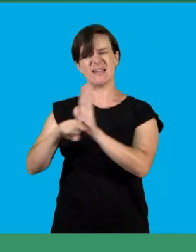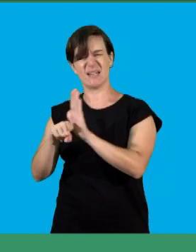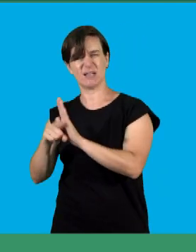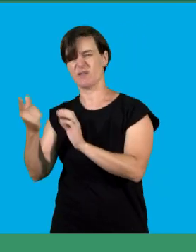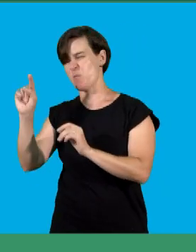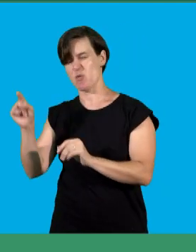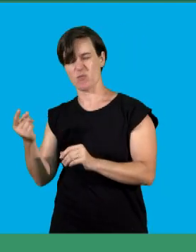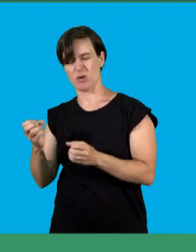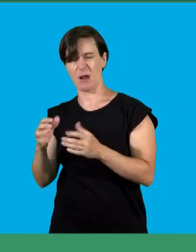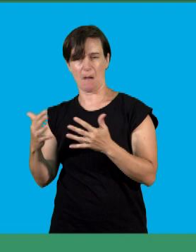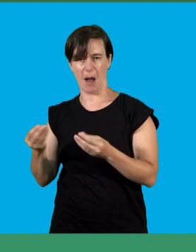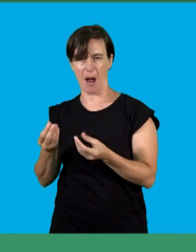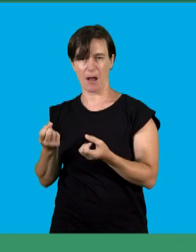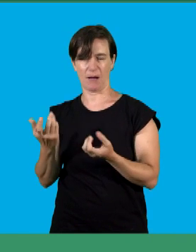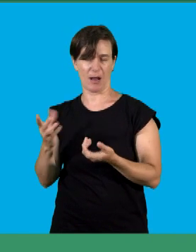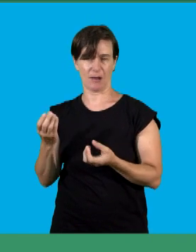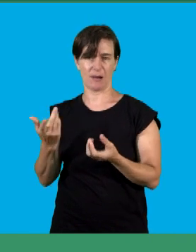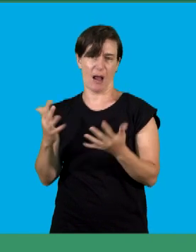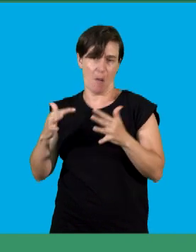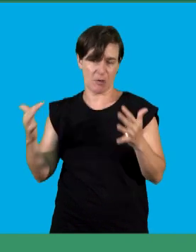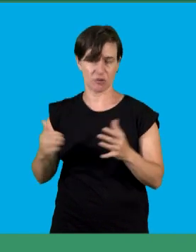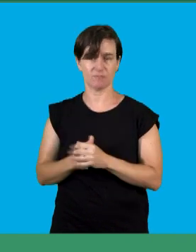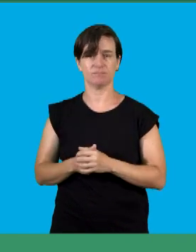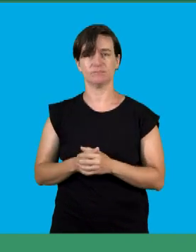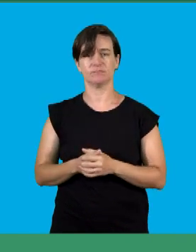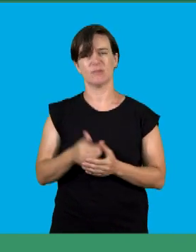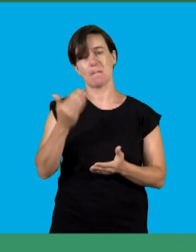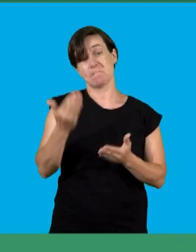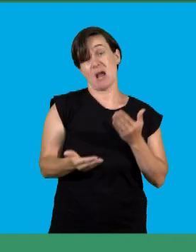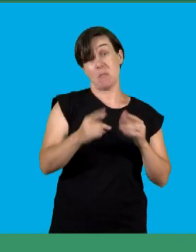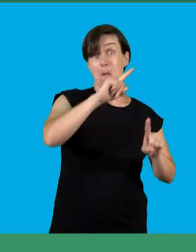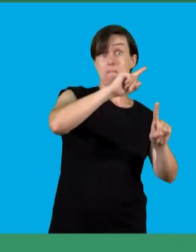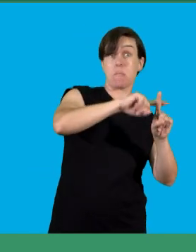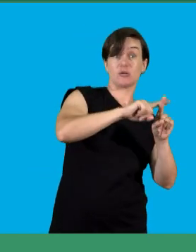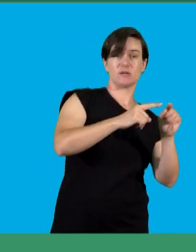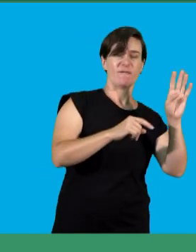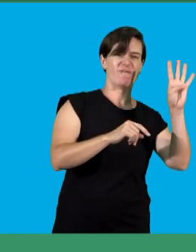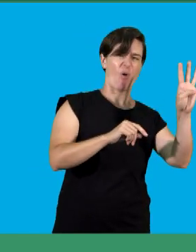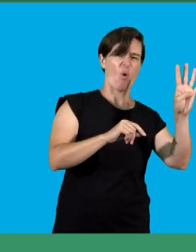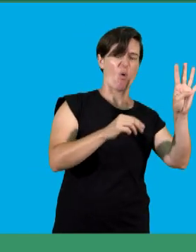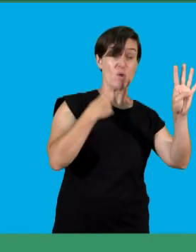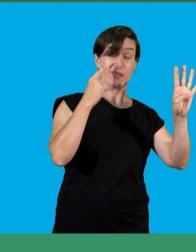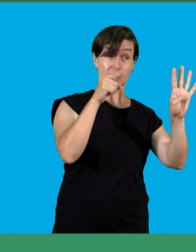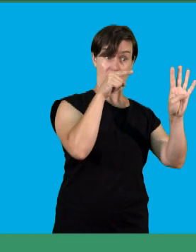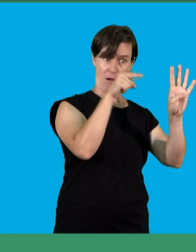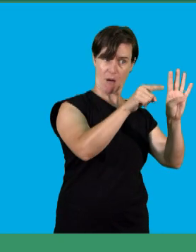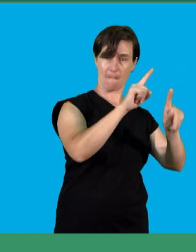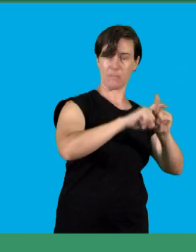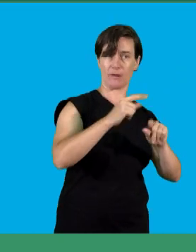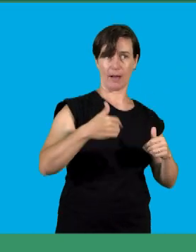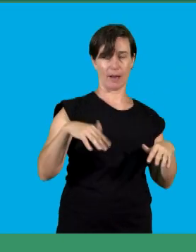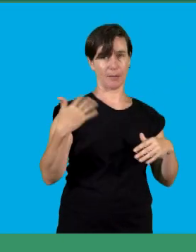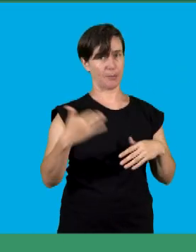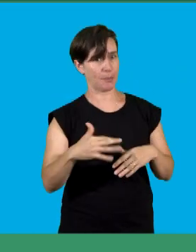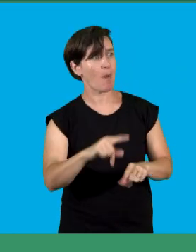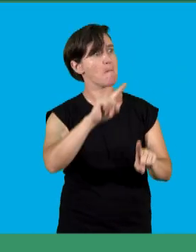if we said we want this change, how important is it? And then we are rating it. Maybe it's 4 here, it's 5 here, it's 3 here,